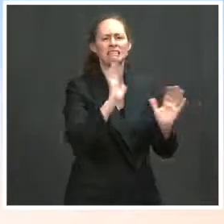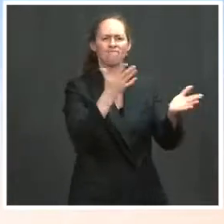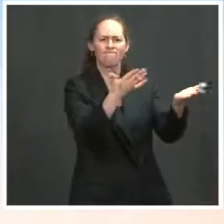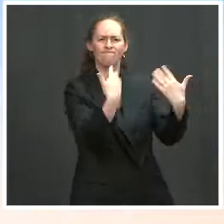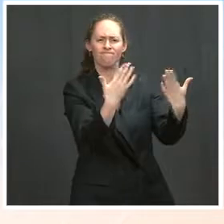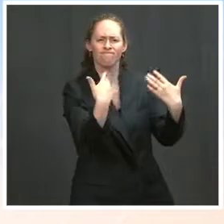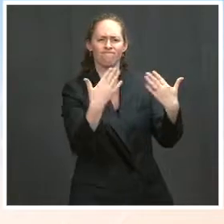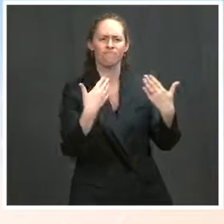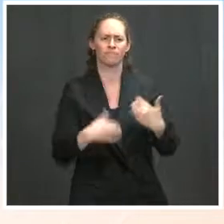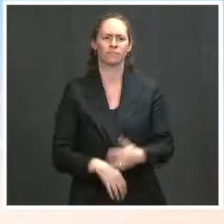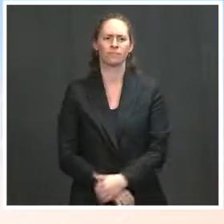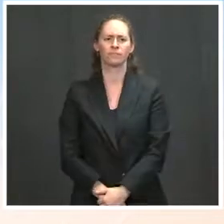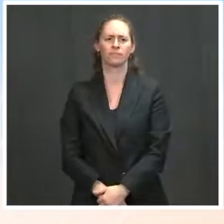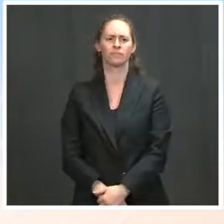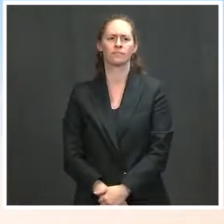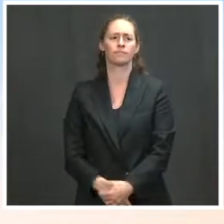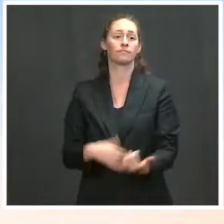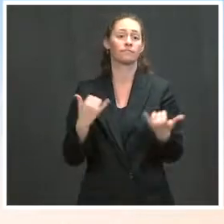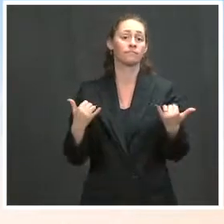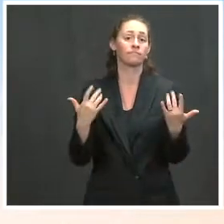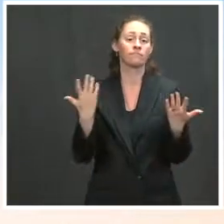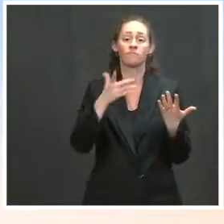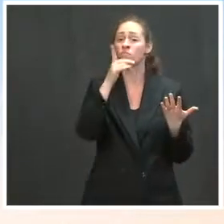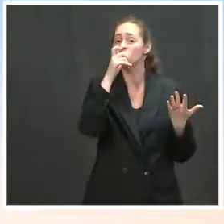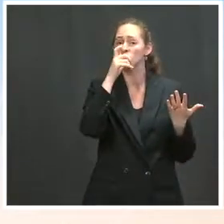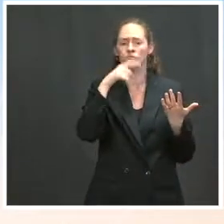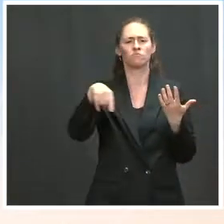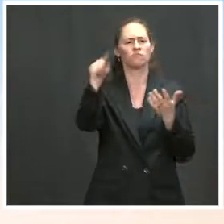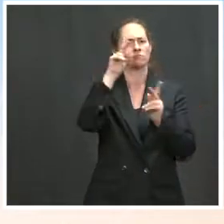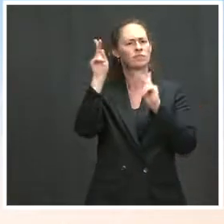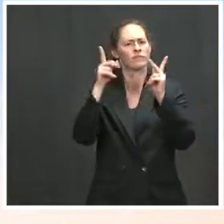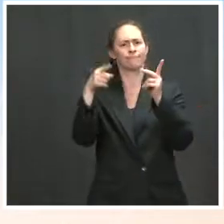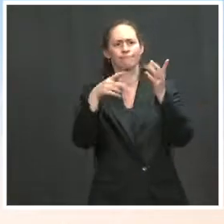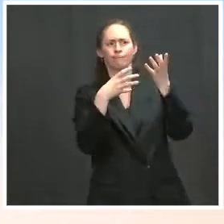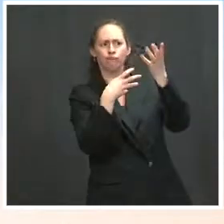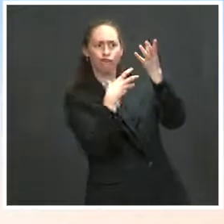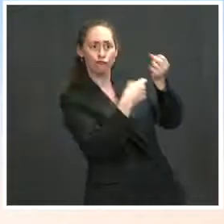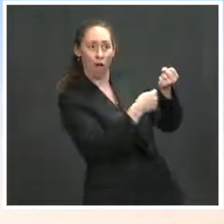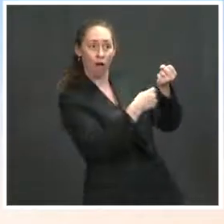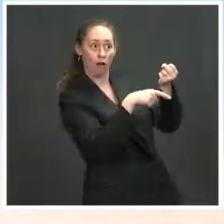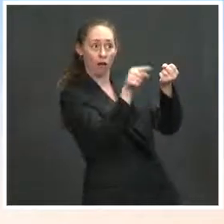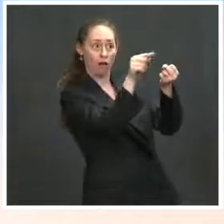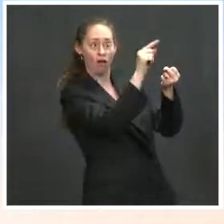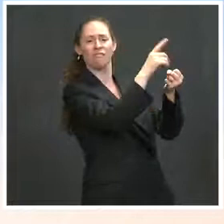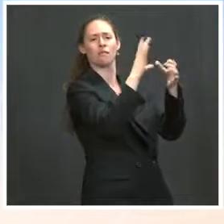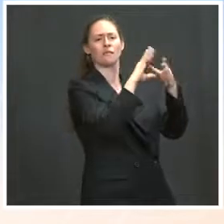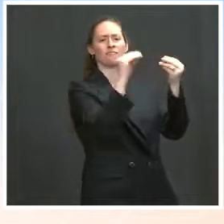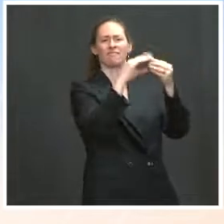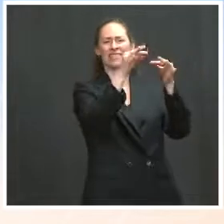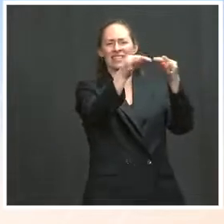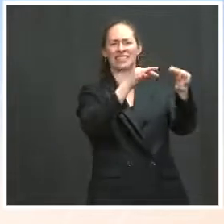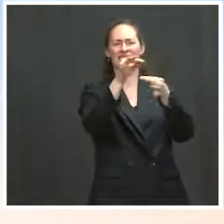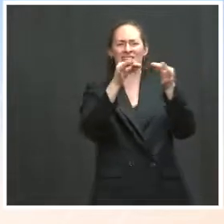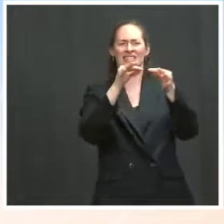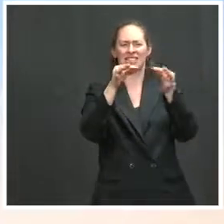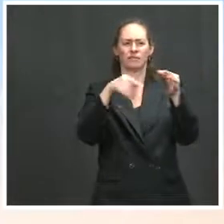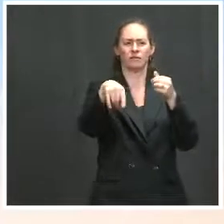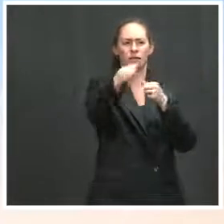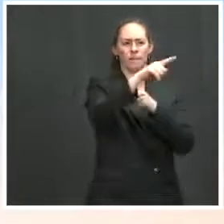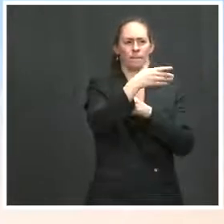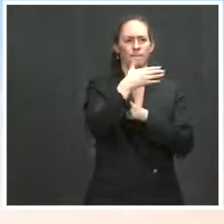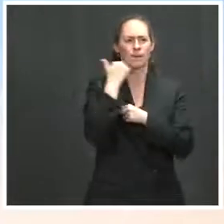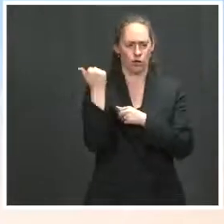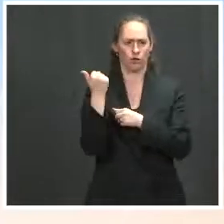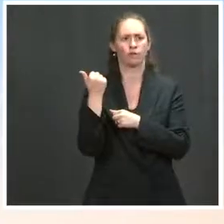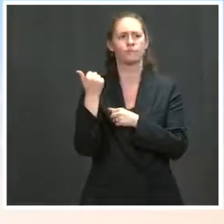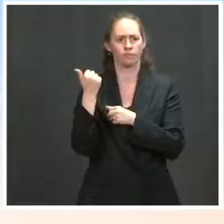that we have those trusted voices on the ground, making sure we have a community core, more than 6,000 people, where we